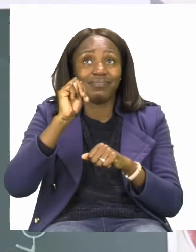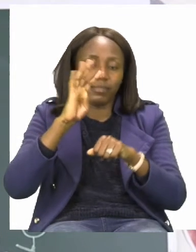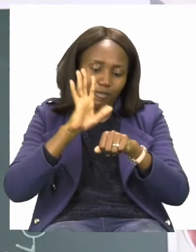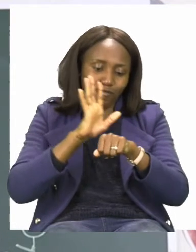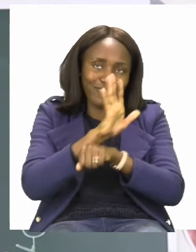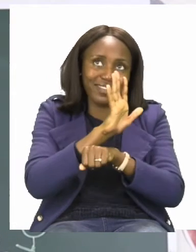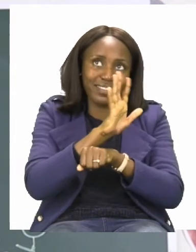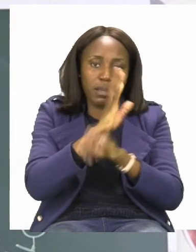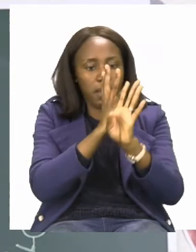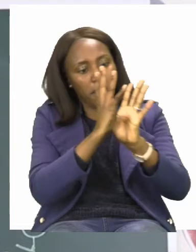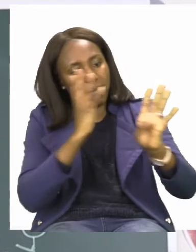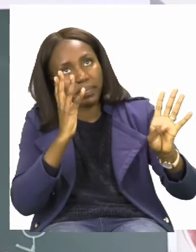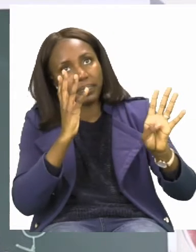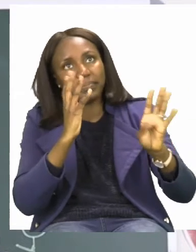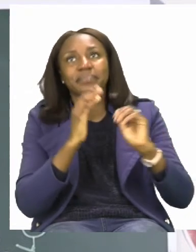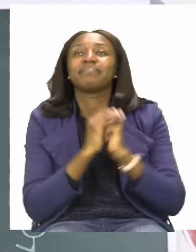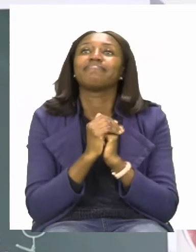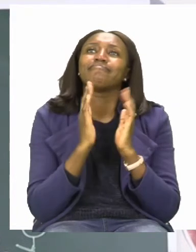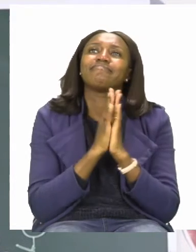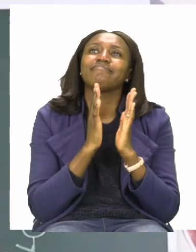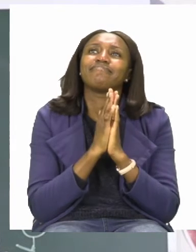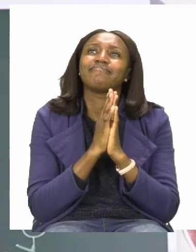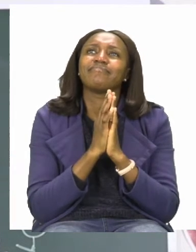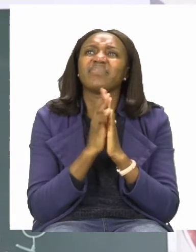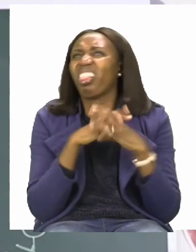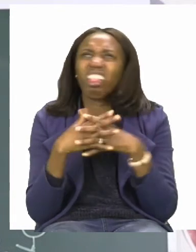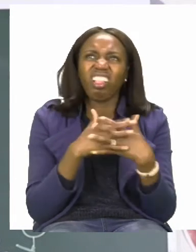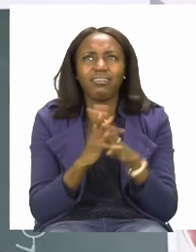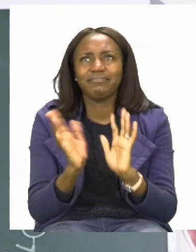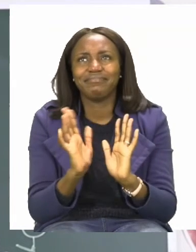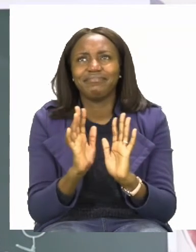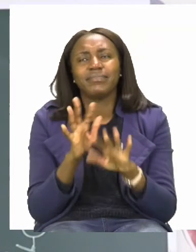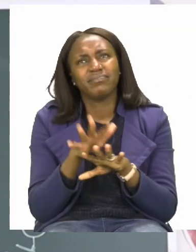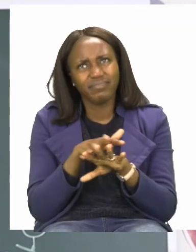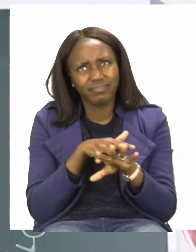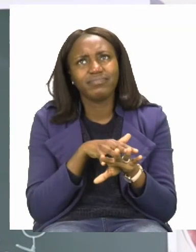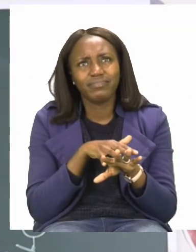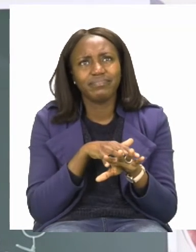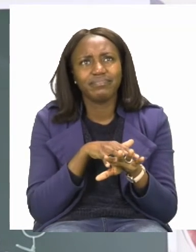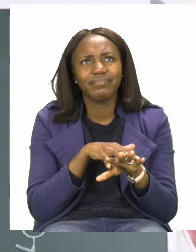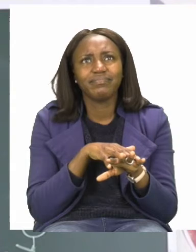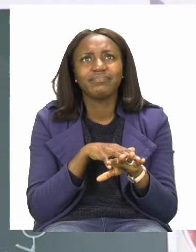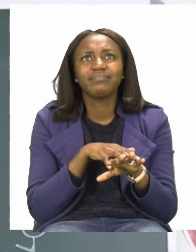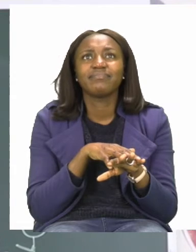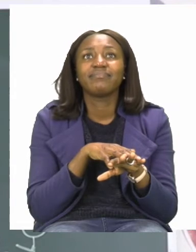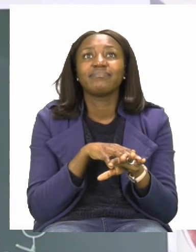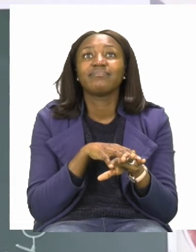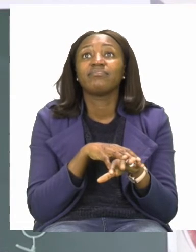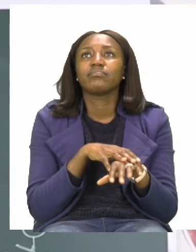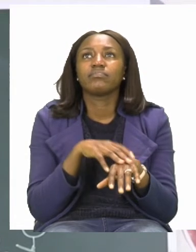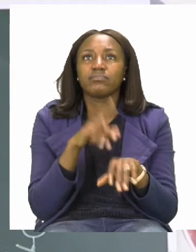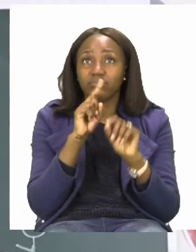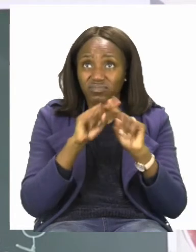in line. So take your time, boys and girls. Now, when we're counting in ordinal numbers, you can hear that's not the same as saying 1,